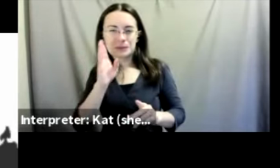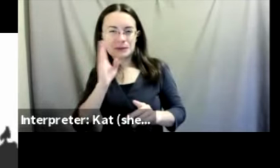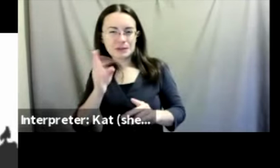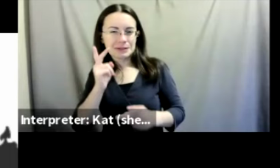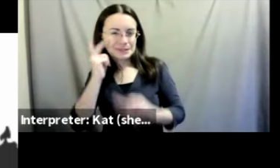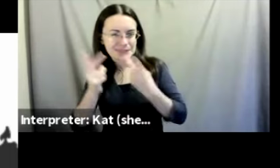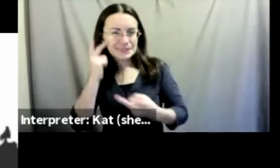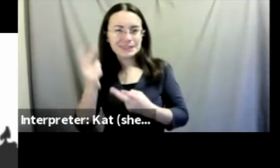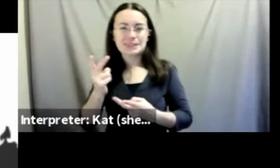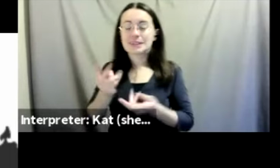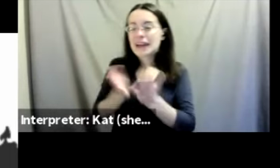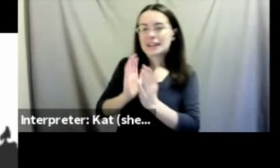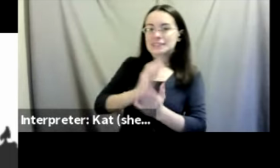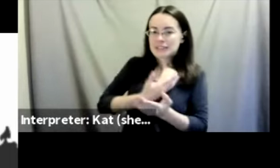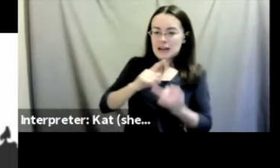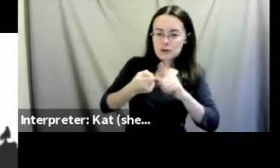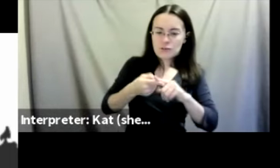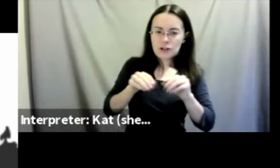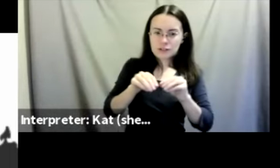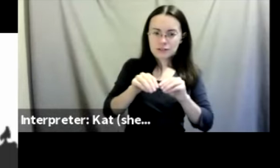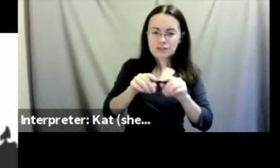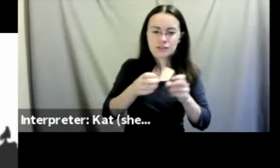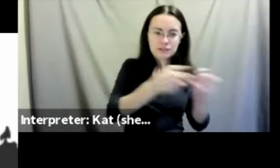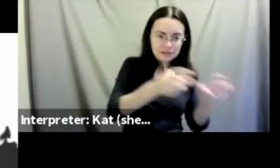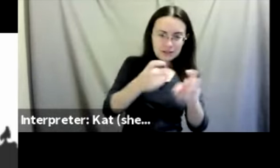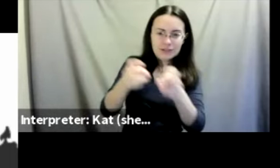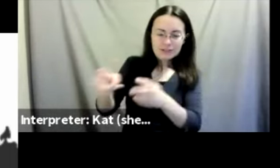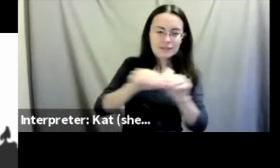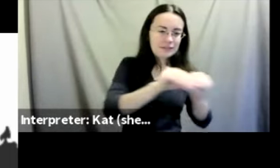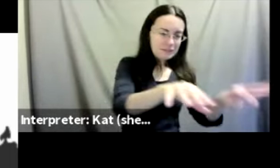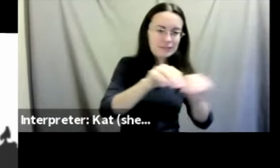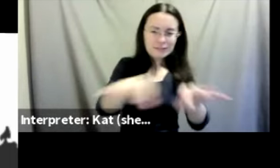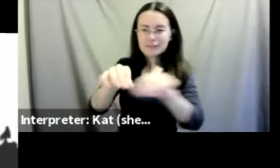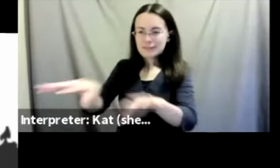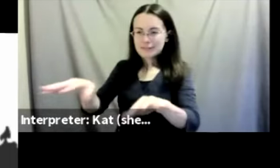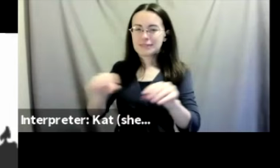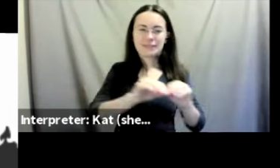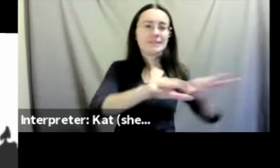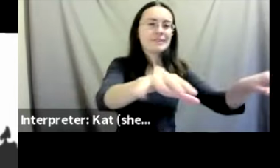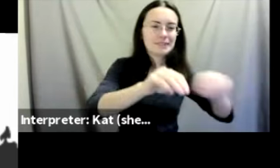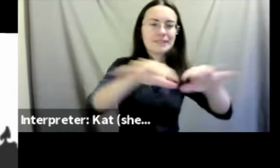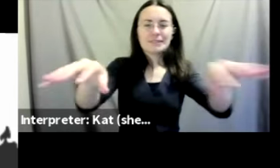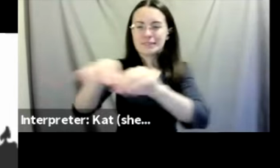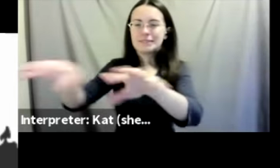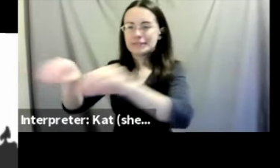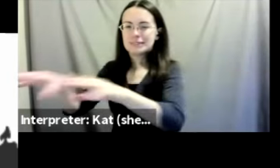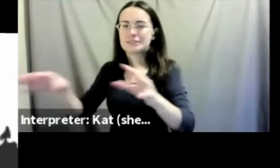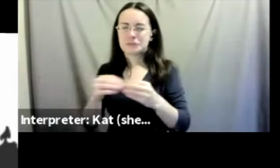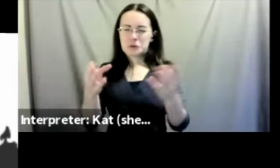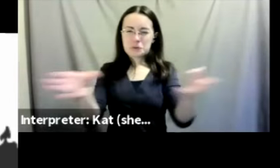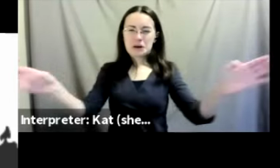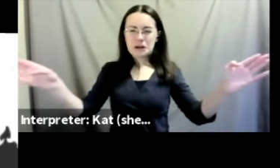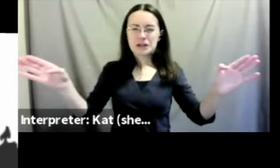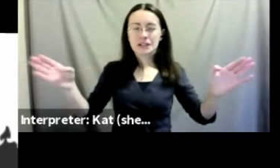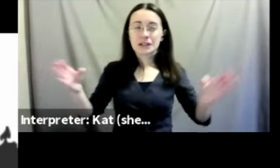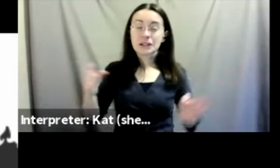to repost to their friends to kind of create a wider range of recruitment. And it was a lot more